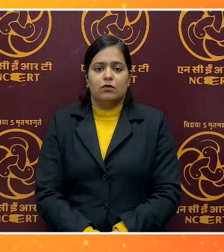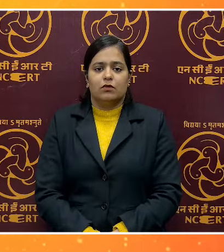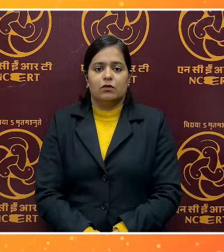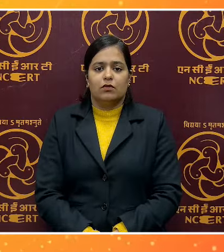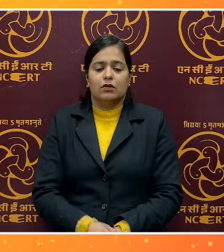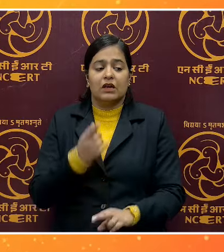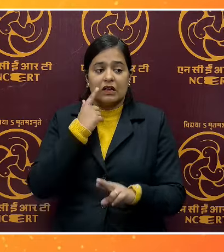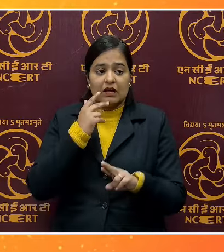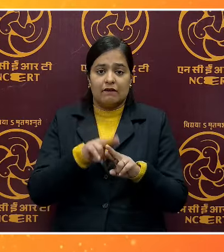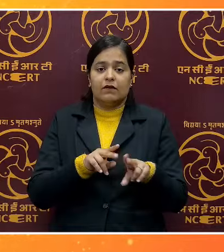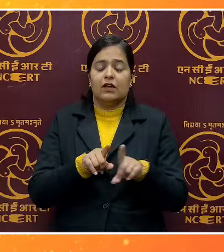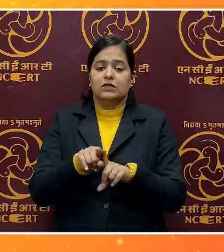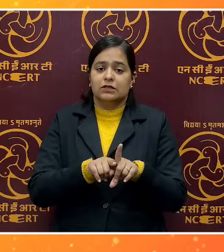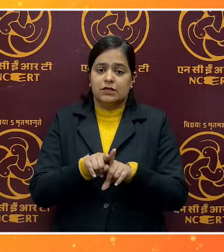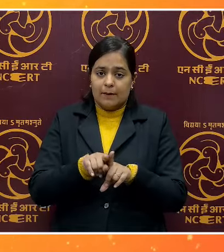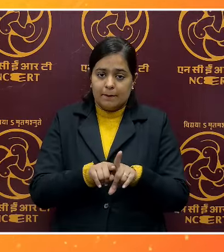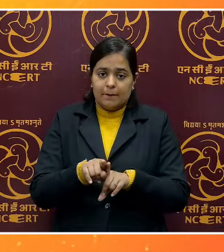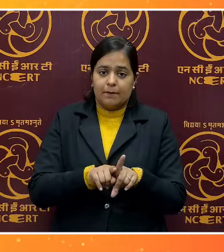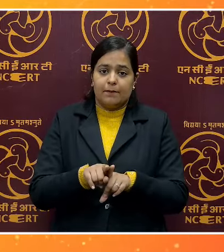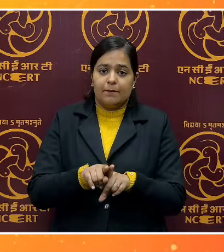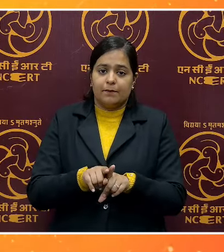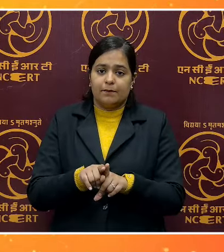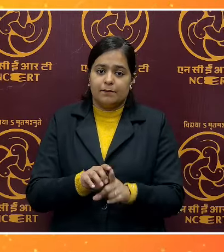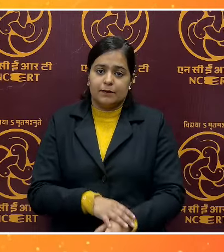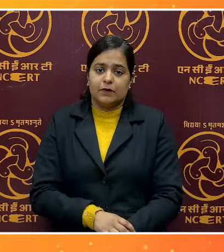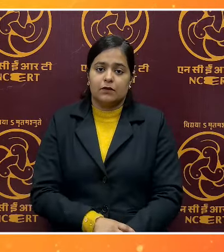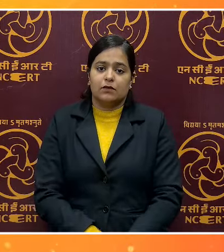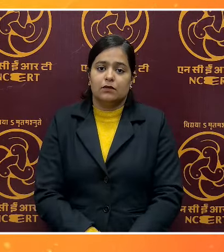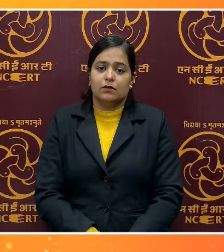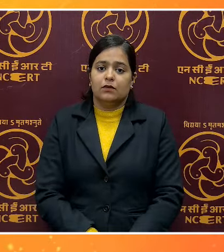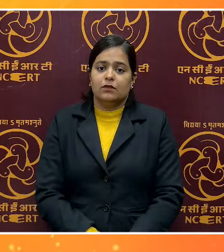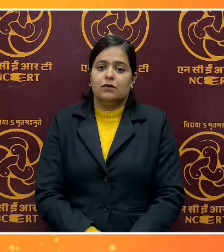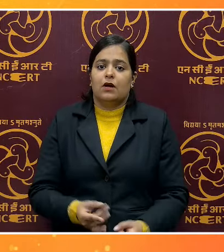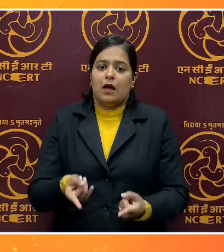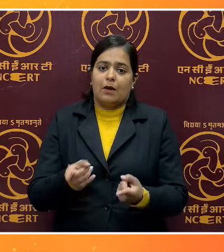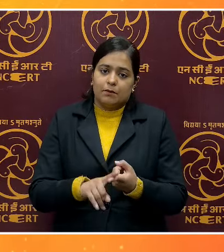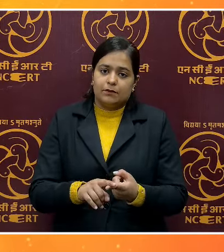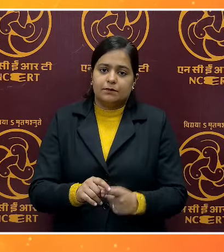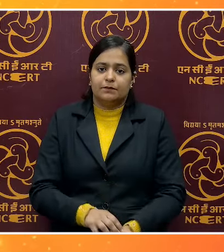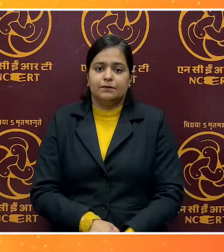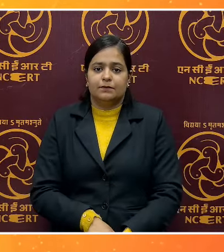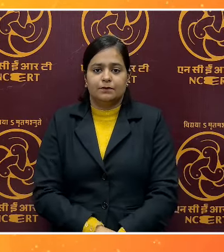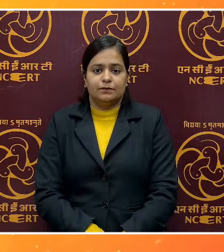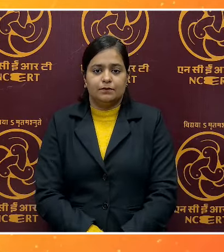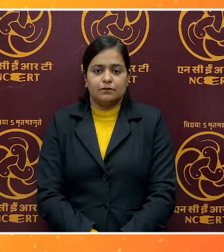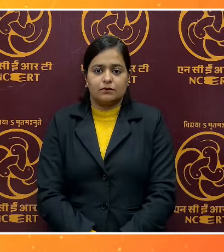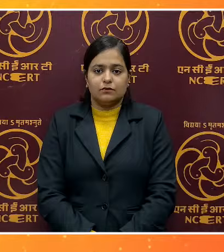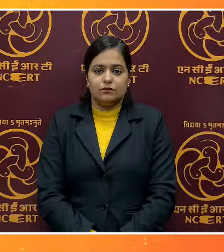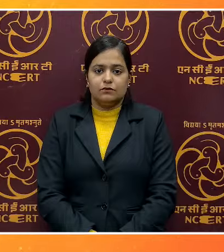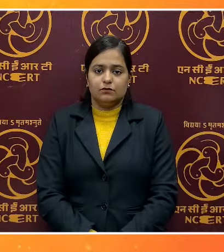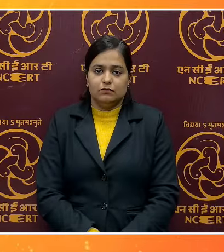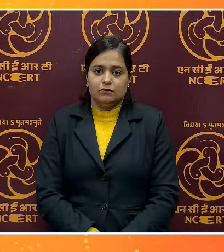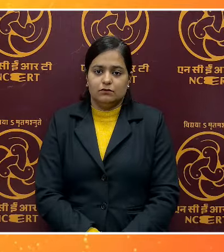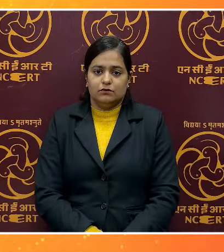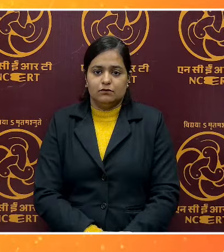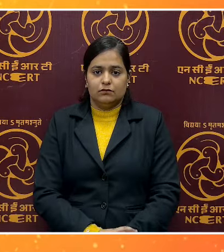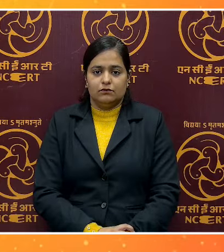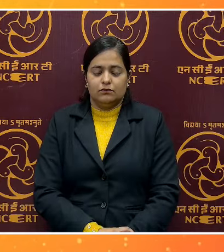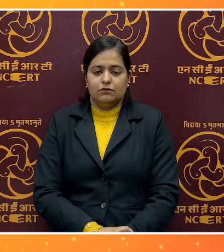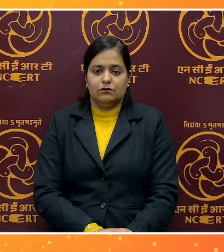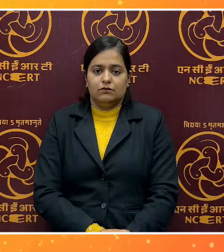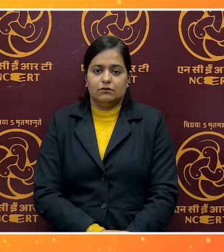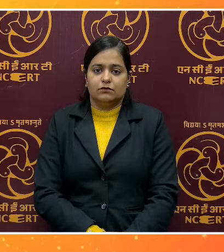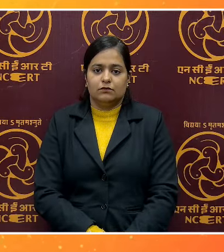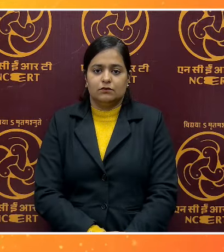clear, and we will be able to nominate the compounds of coordination according to the IUPAC system.